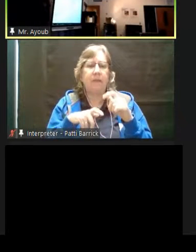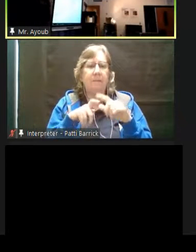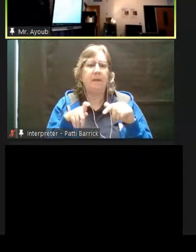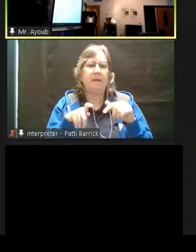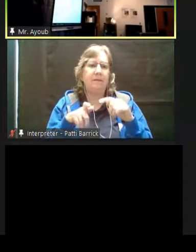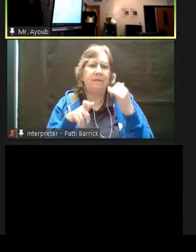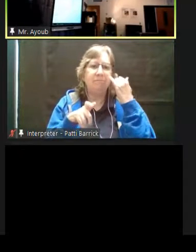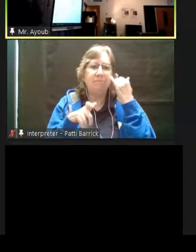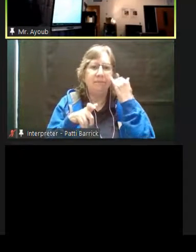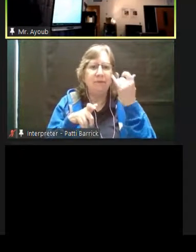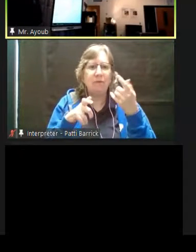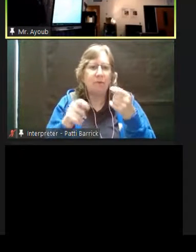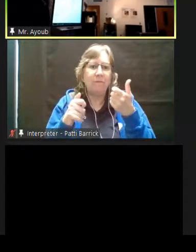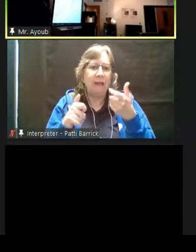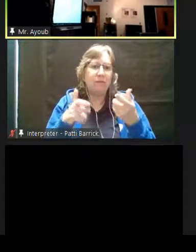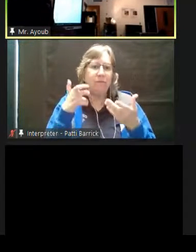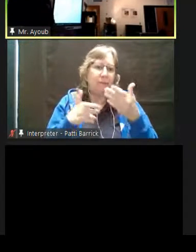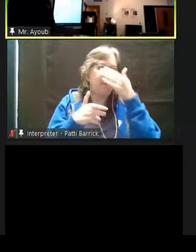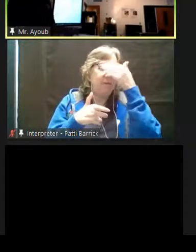it because you never did it.